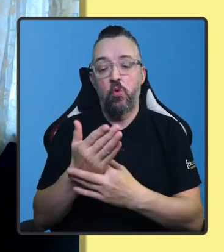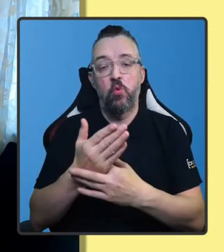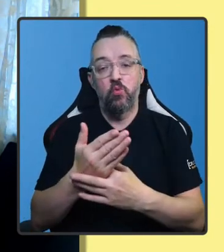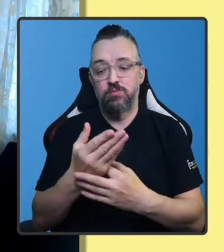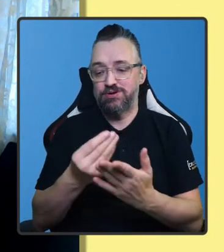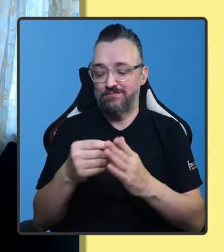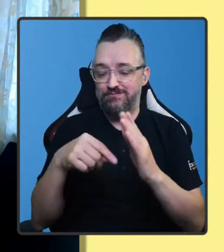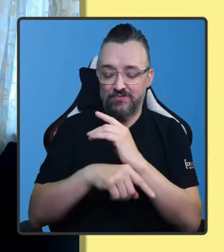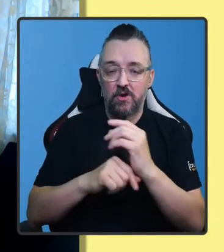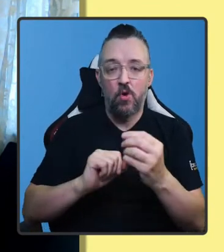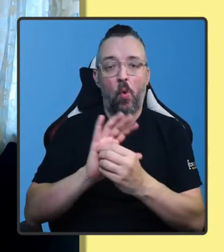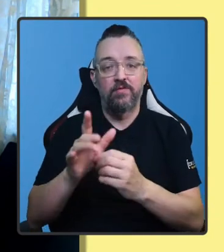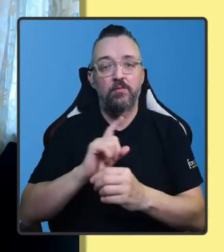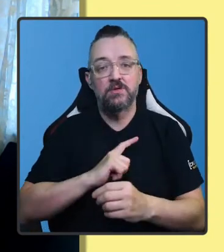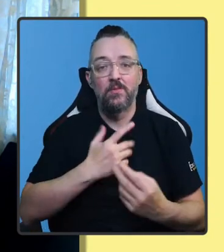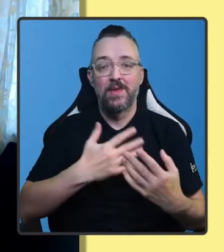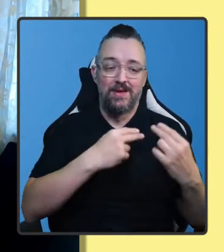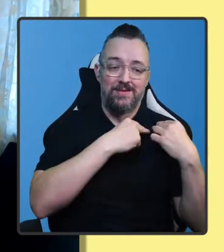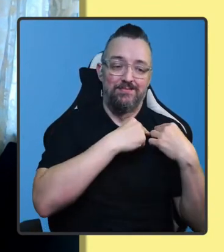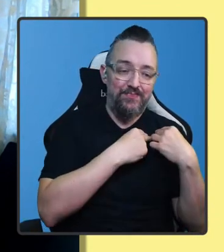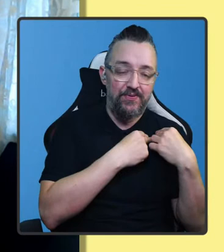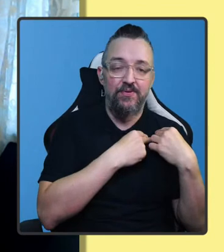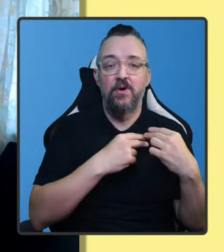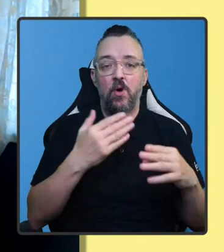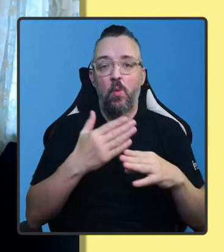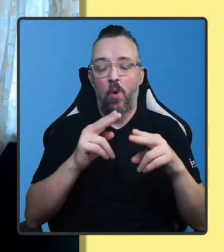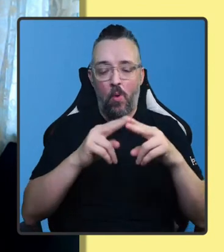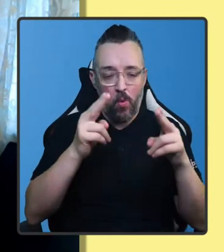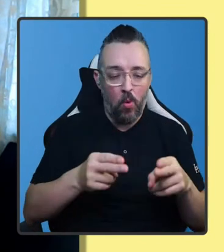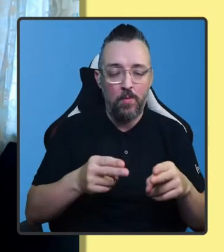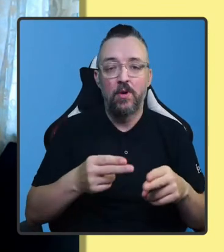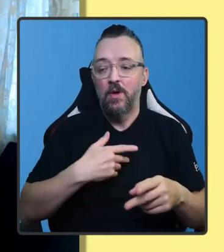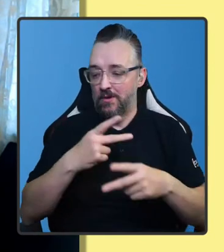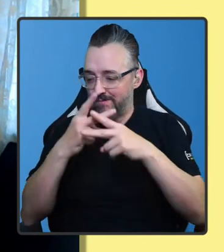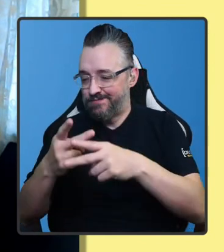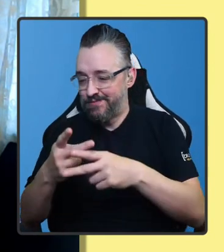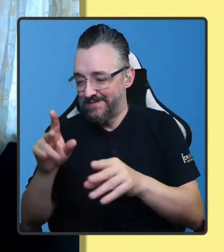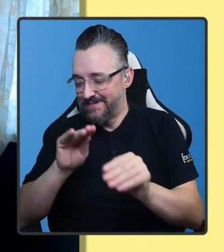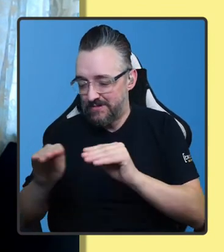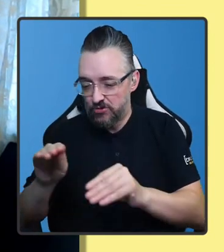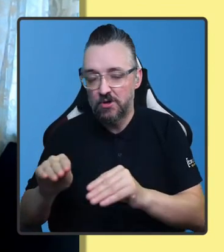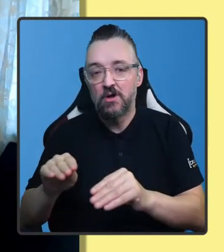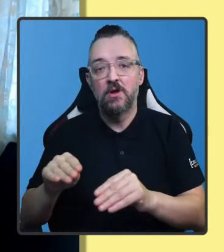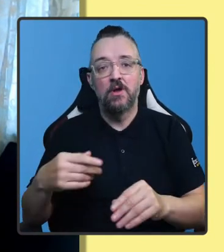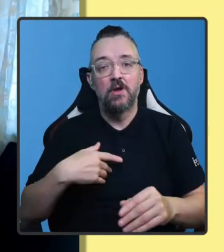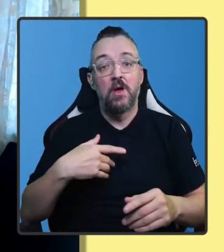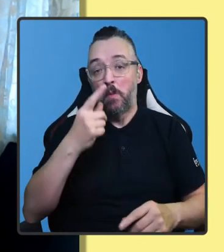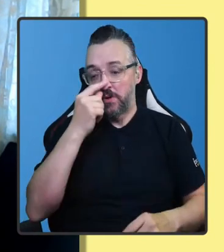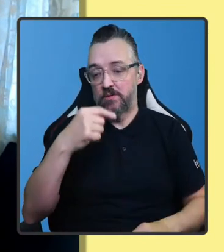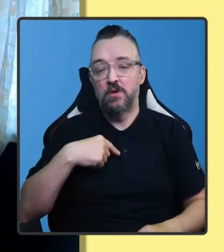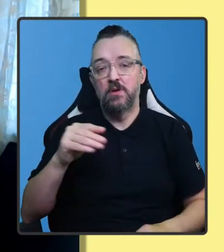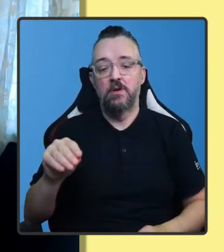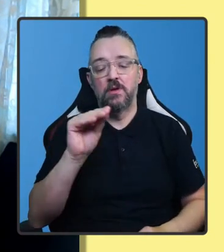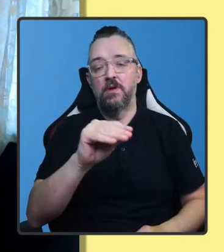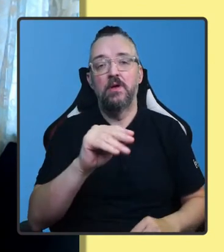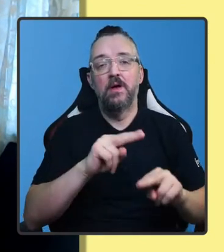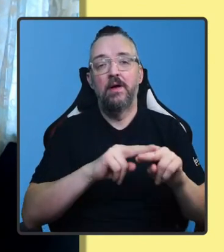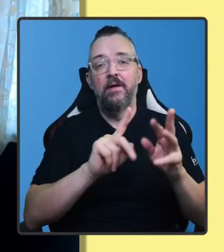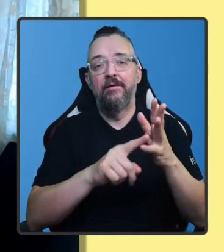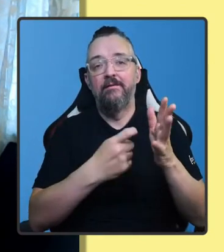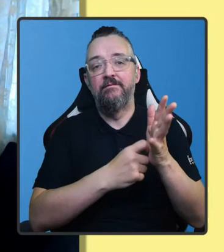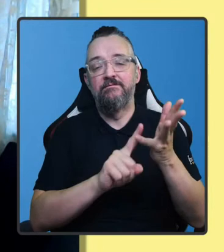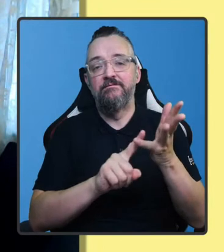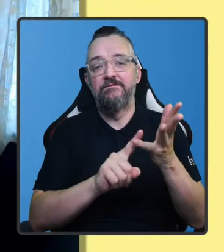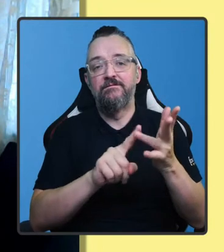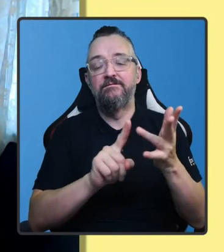on more duties in the home, included home learning for those of us who have children, and we were more likely to get furloughed. This is something that gets mentioned